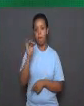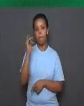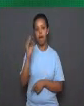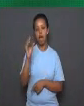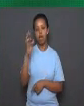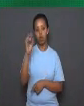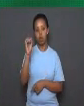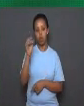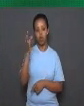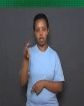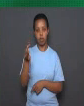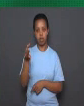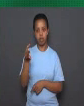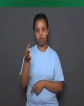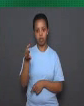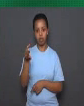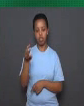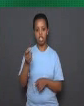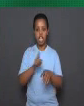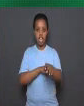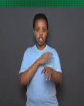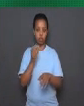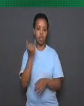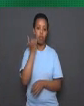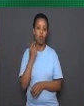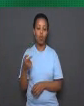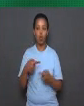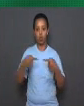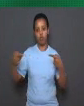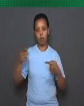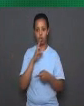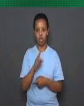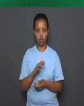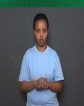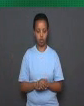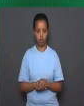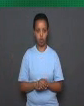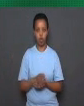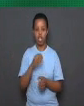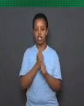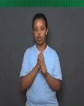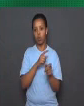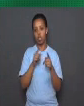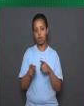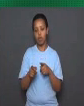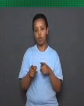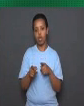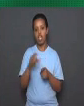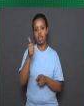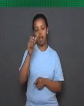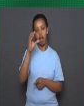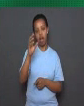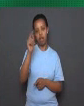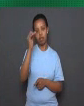Microfilaments are long, thin protein fibers. They are made of actin.